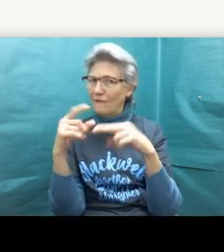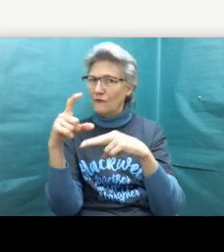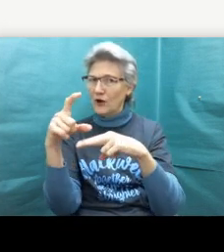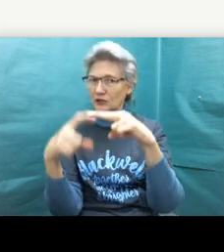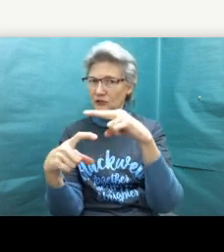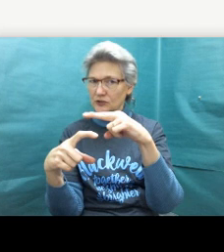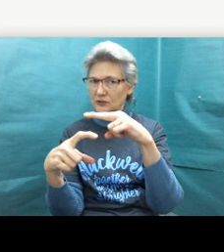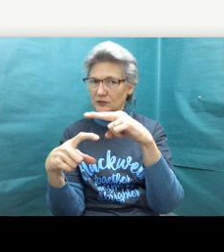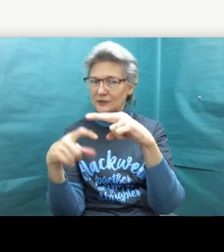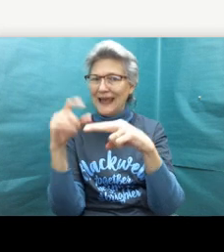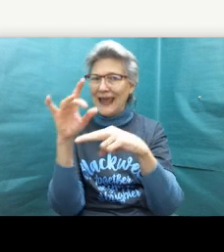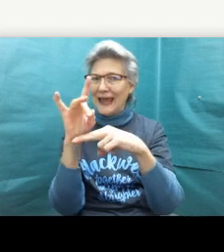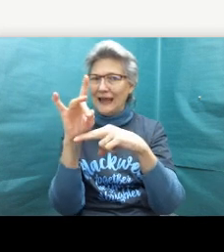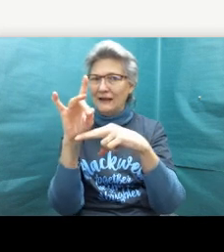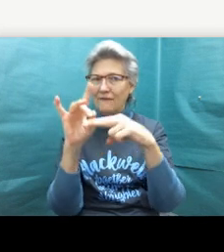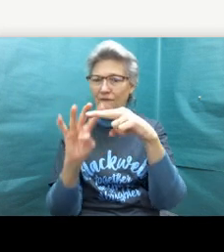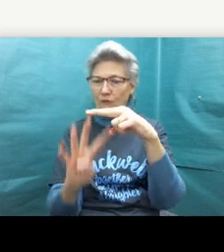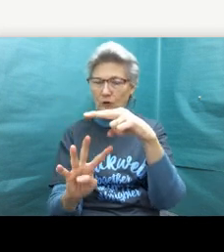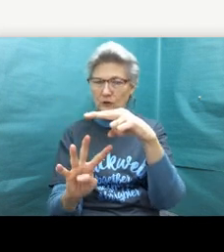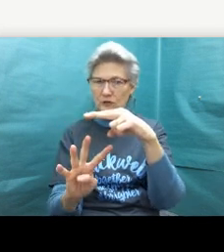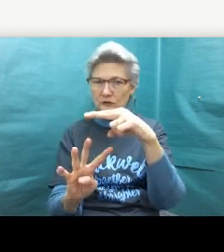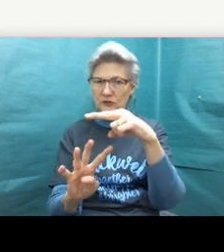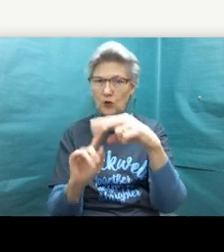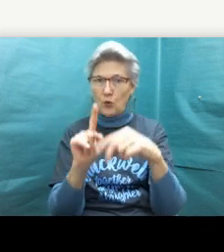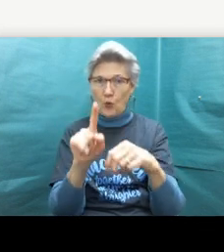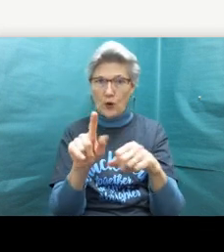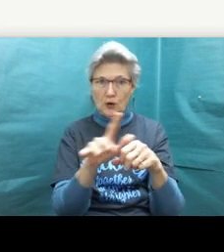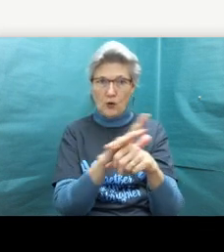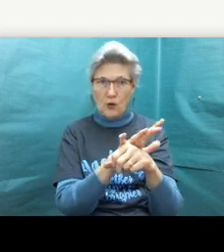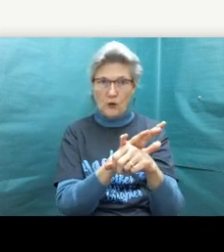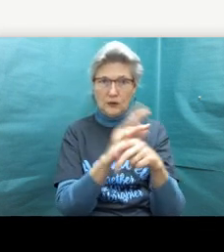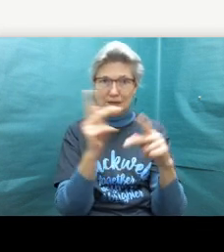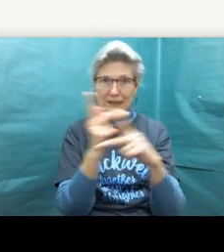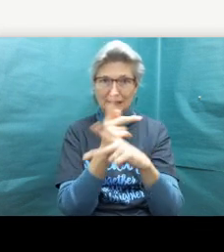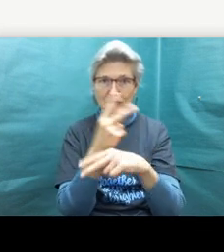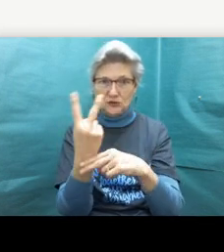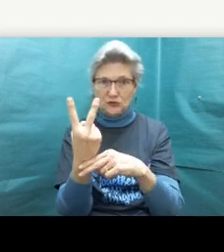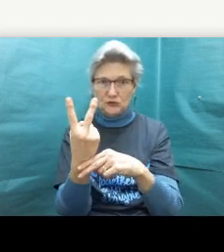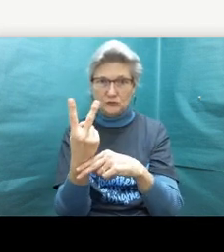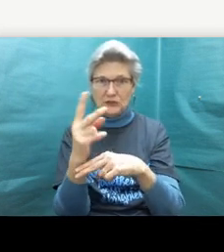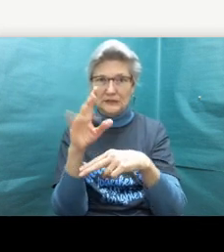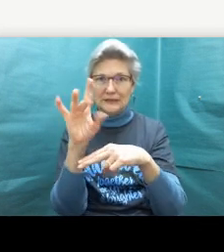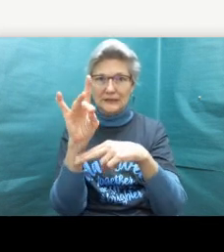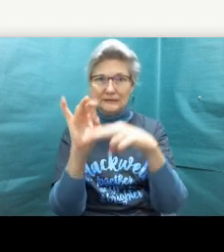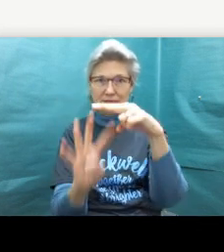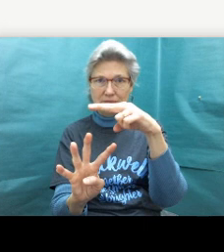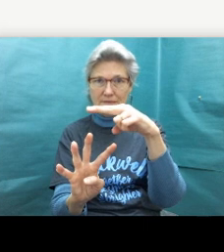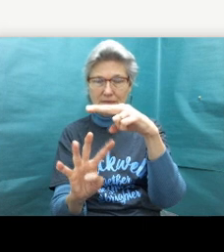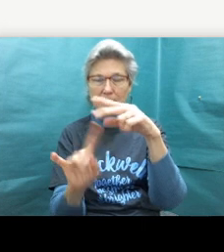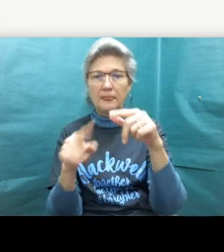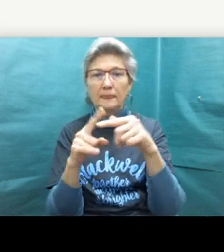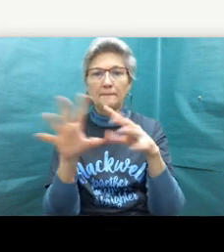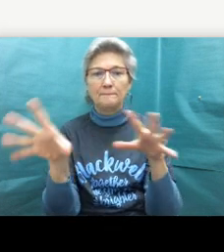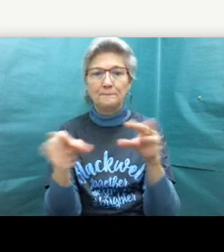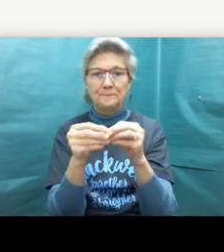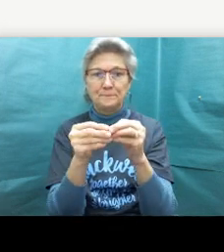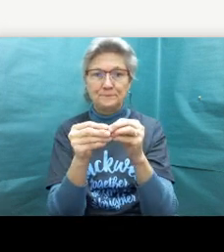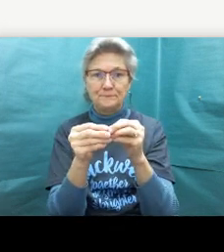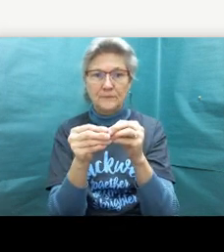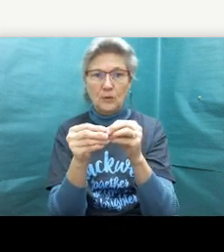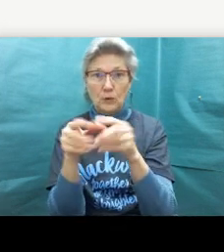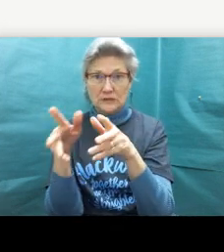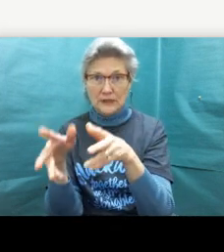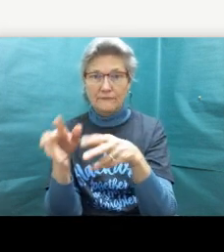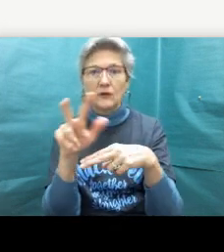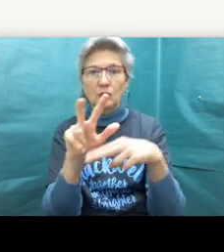8 fourths. So 1 whole, or 4 fourths, times 2 is 8 fourths. And then we added, right down